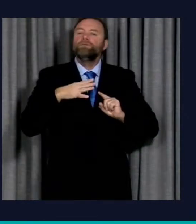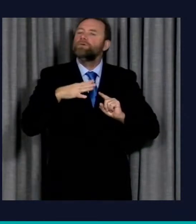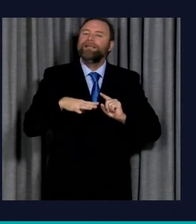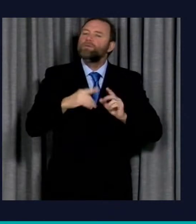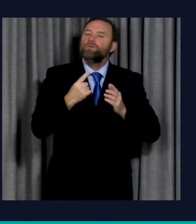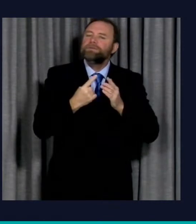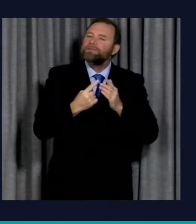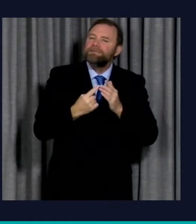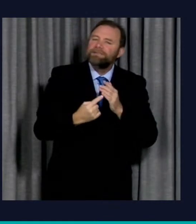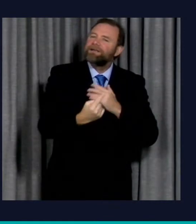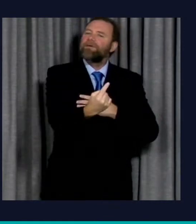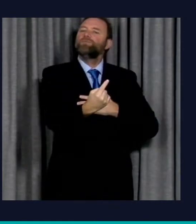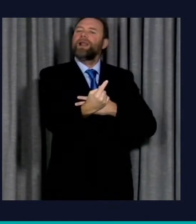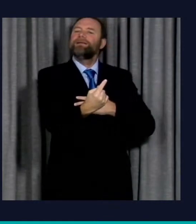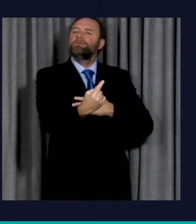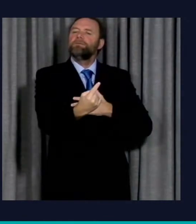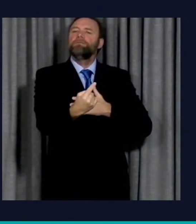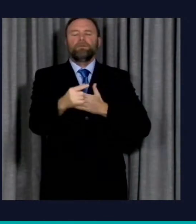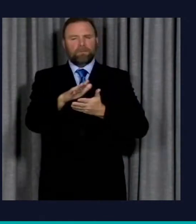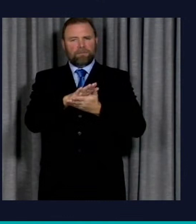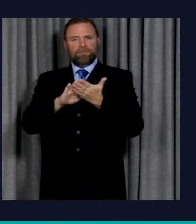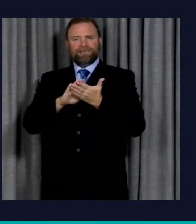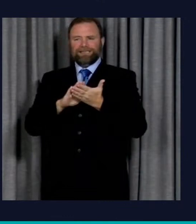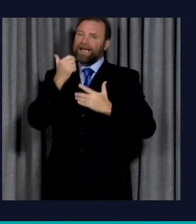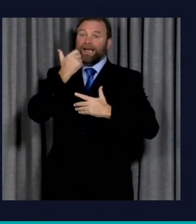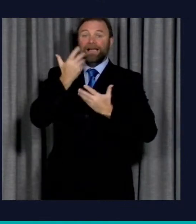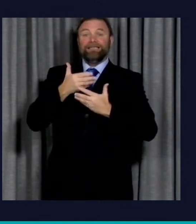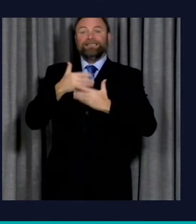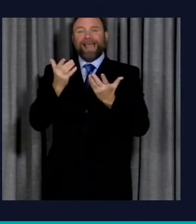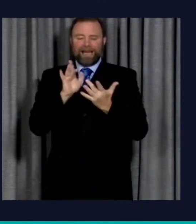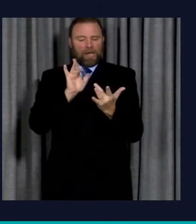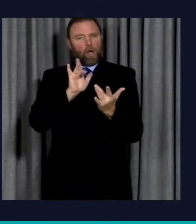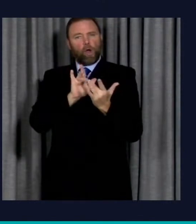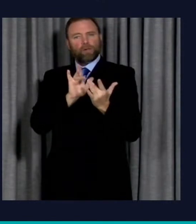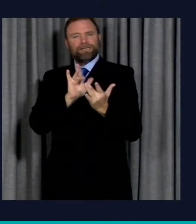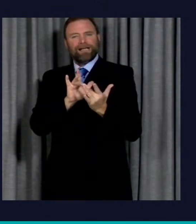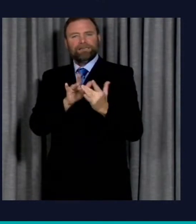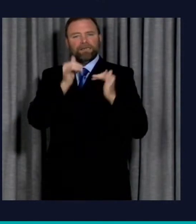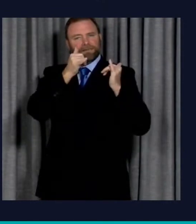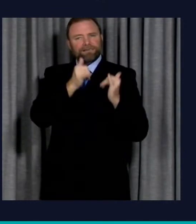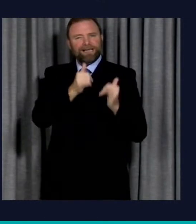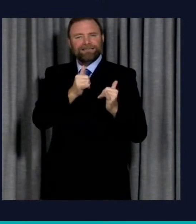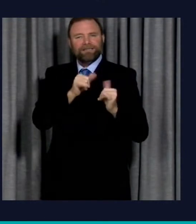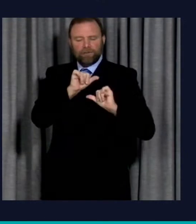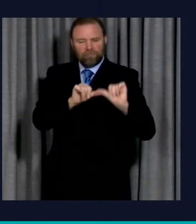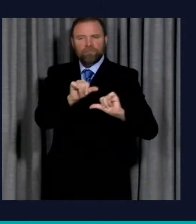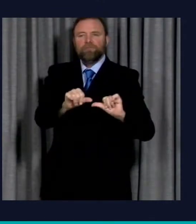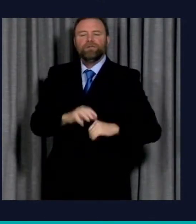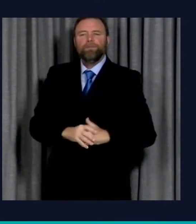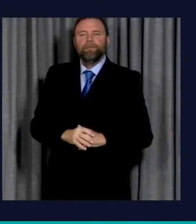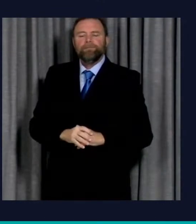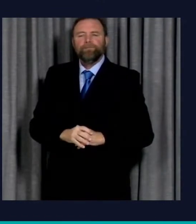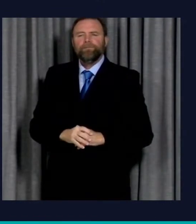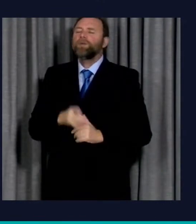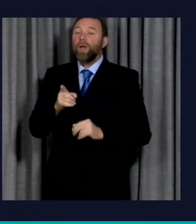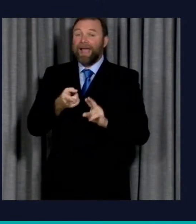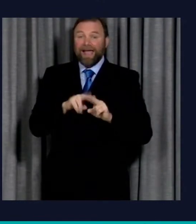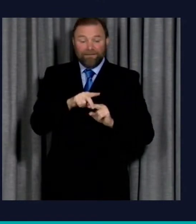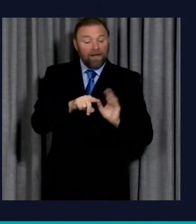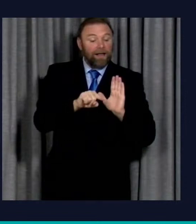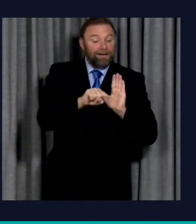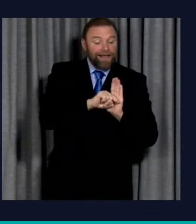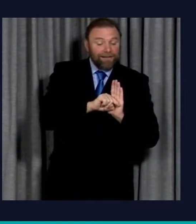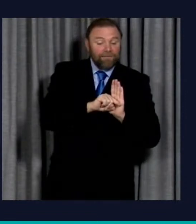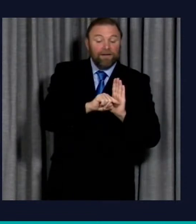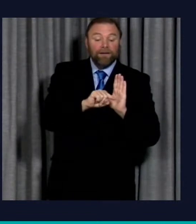self-isolate. And this is known as the daily contact testing regime. People who have daily negative